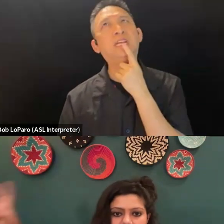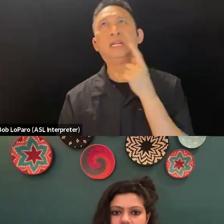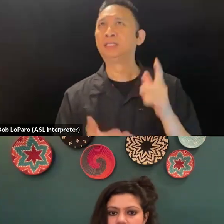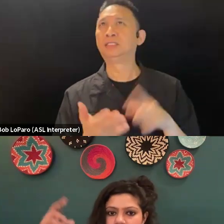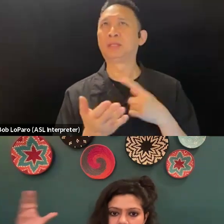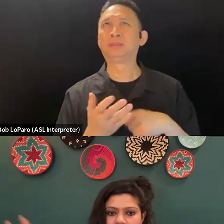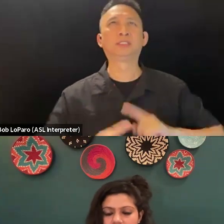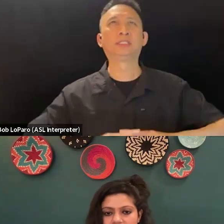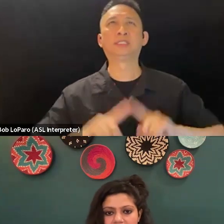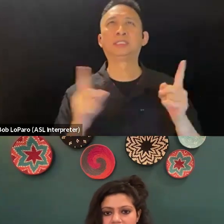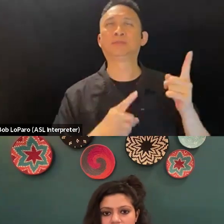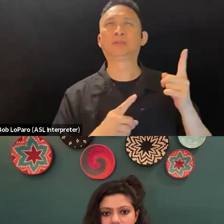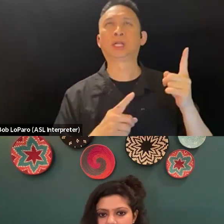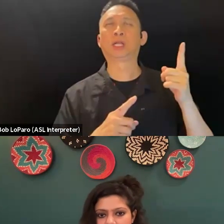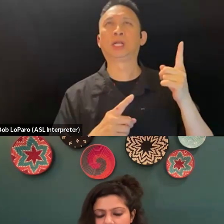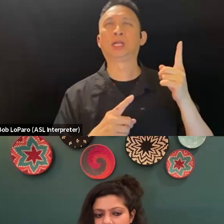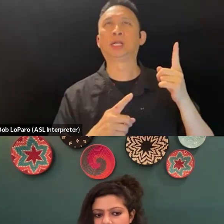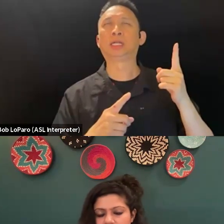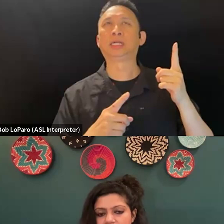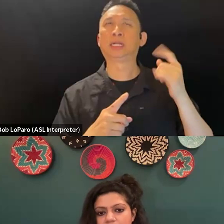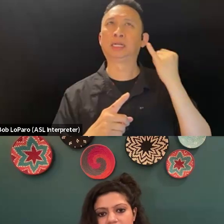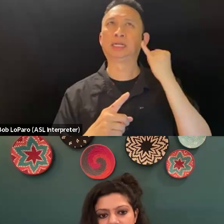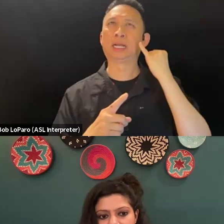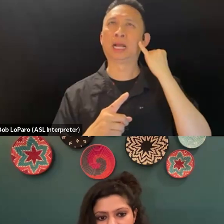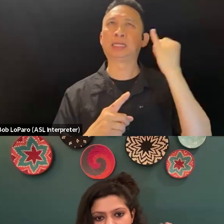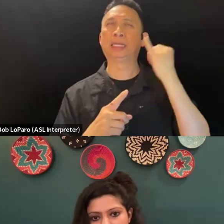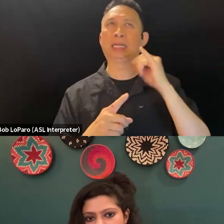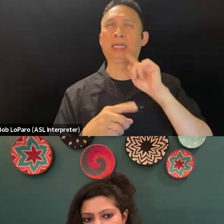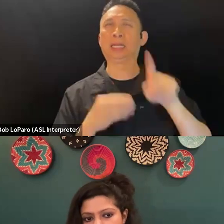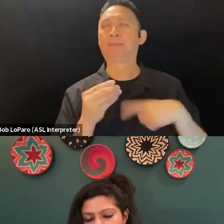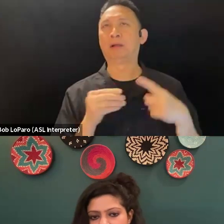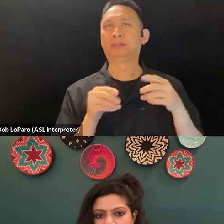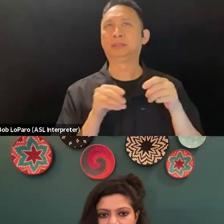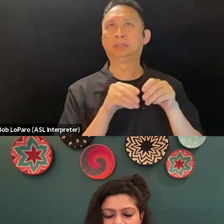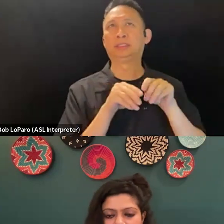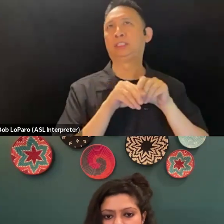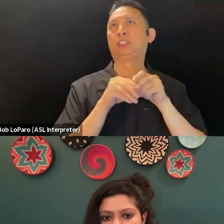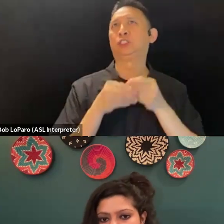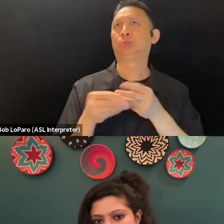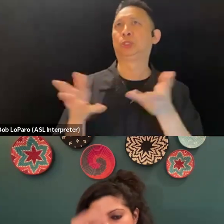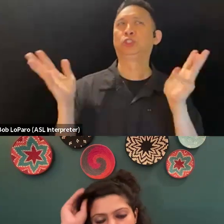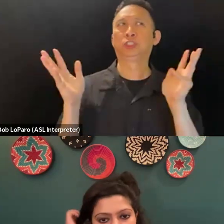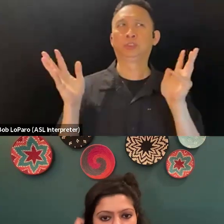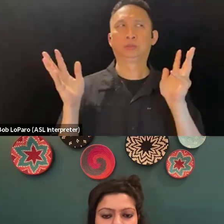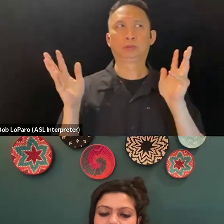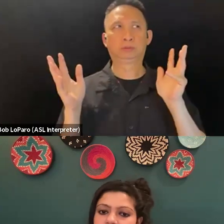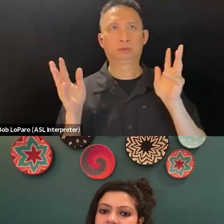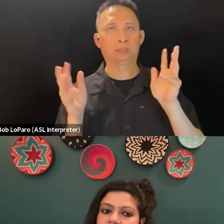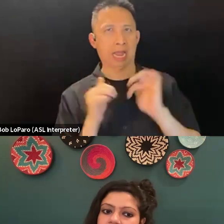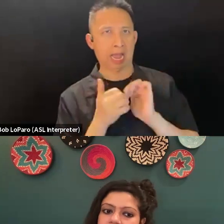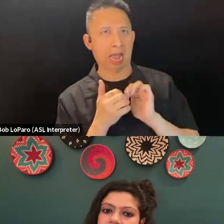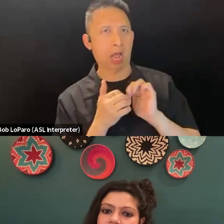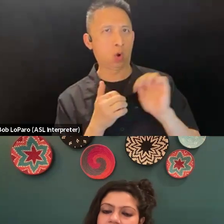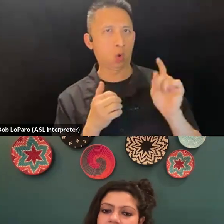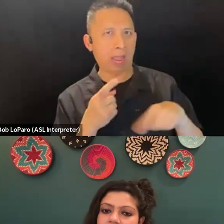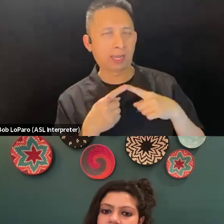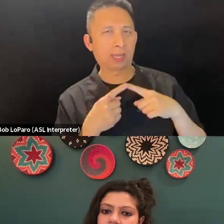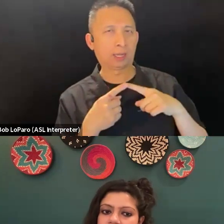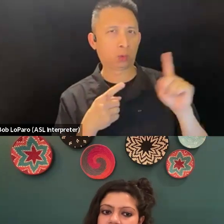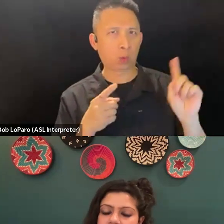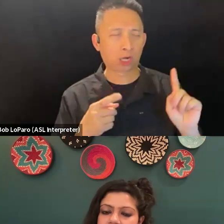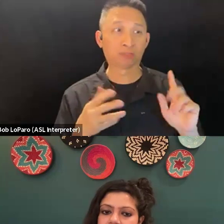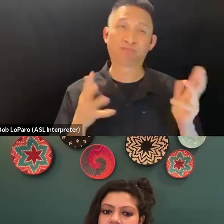full circle of that cloak of invincibility. And in terms of the power,